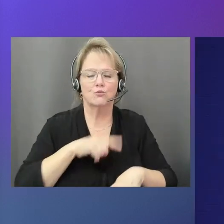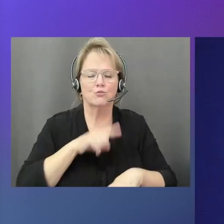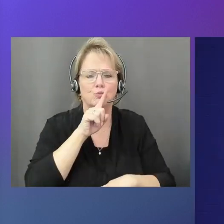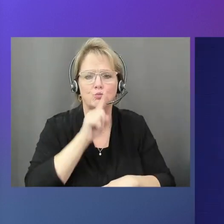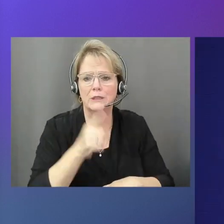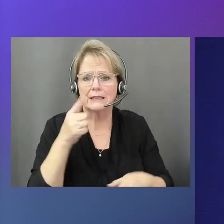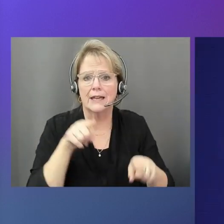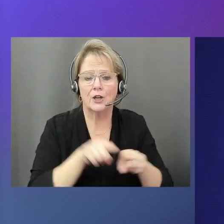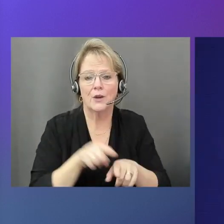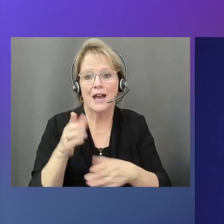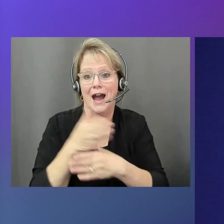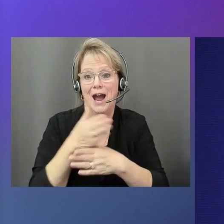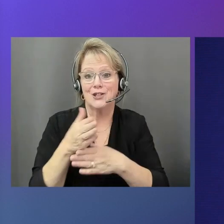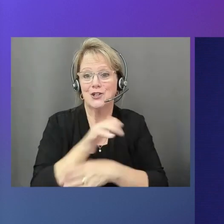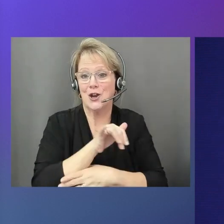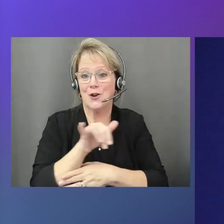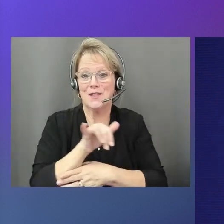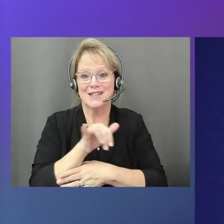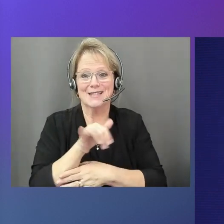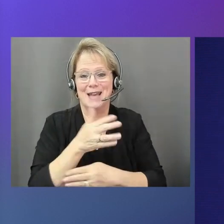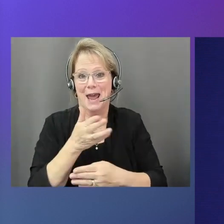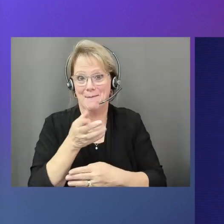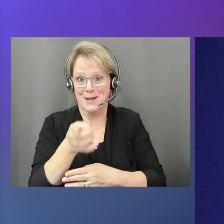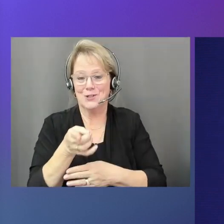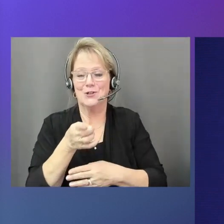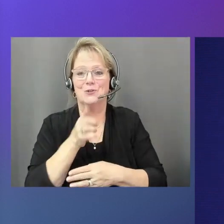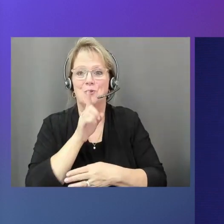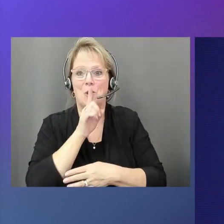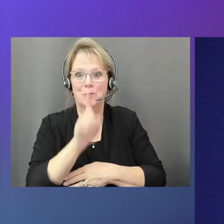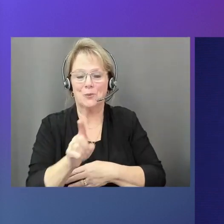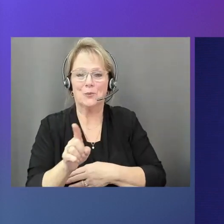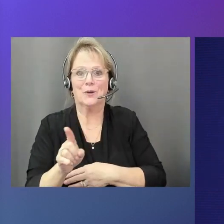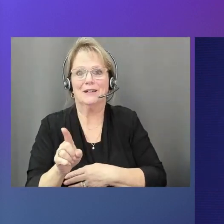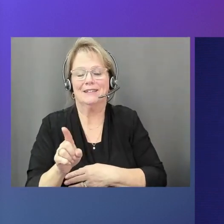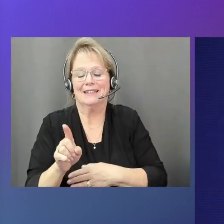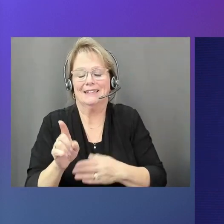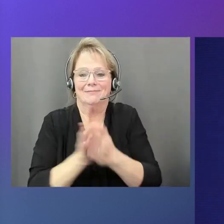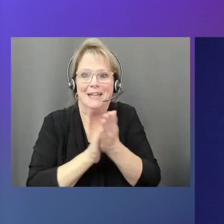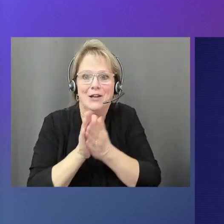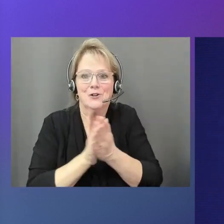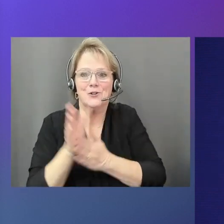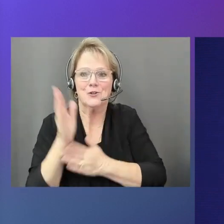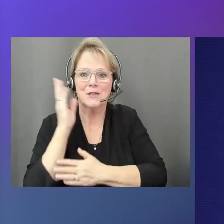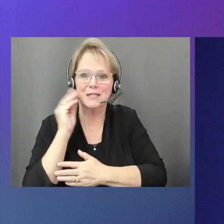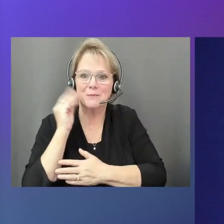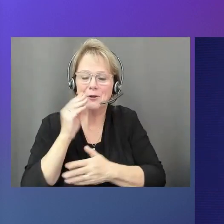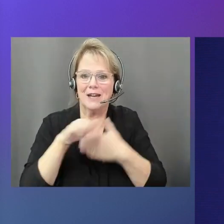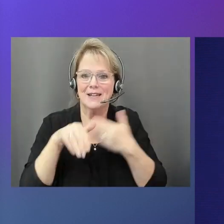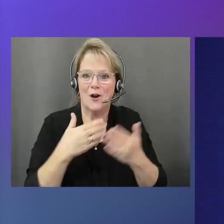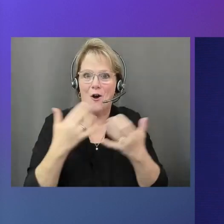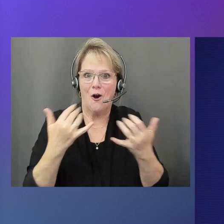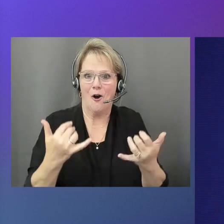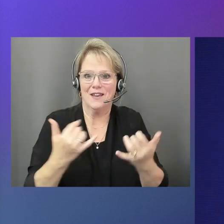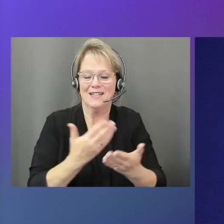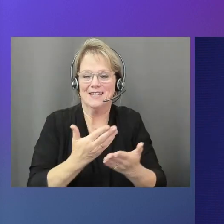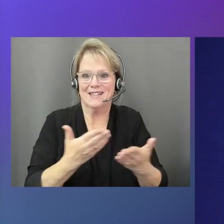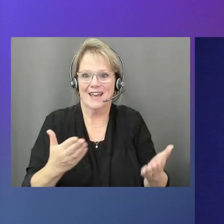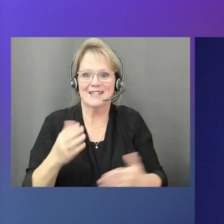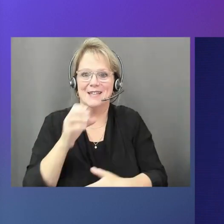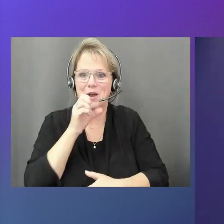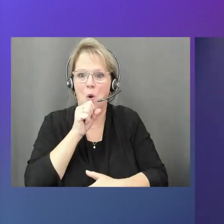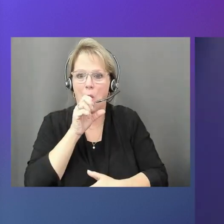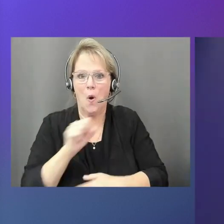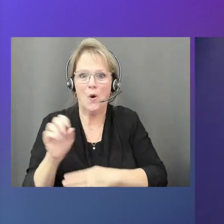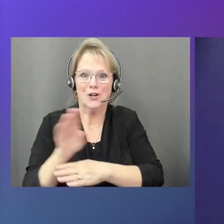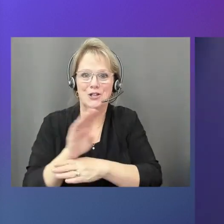hobbies as you, so I'm really eager to experience all these transformative innovations that Orange Business has built. Myself, I think we need to catch a match sometime soon.